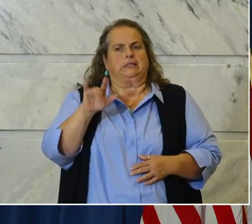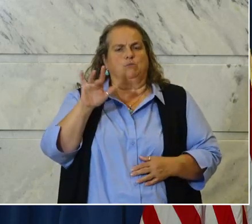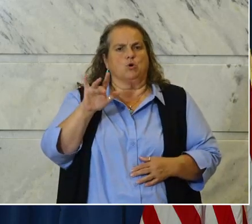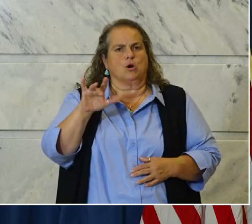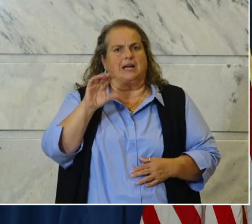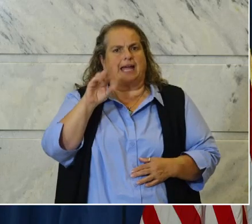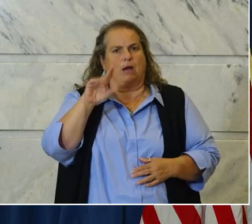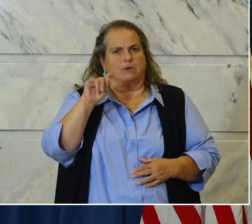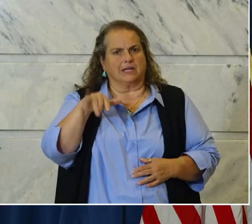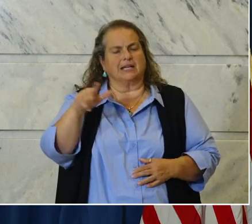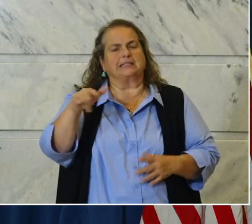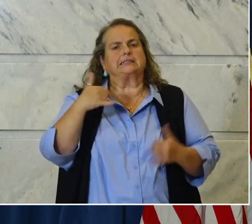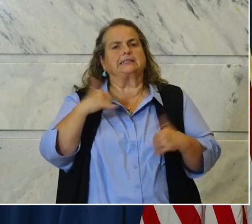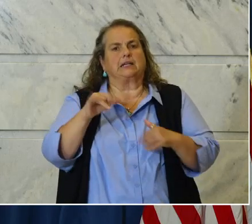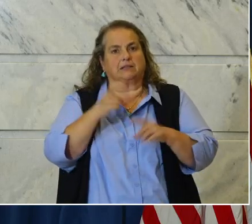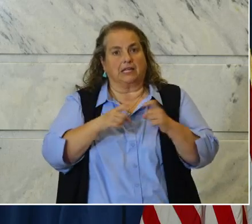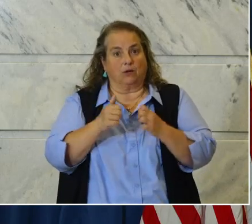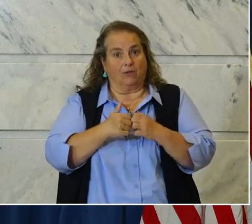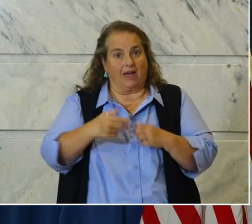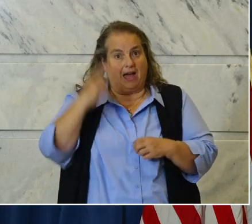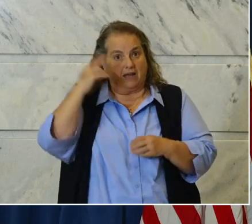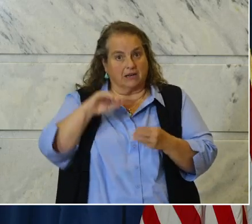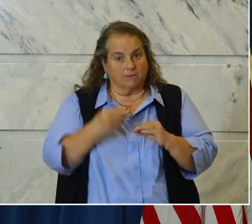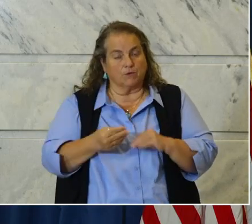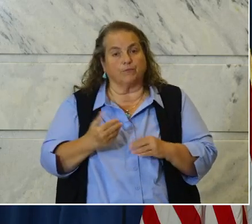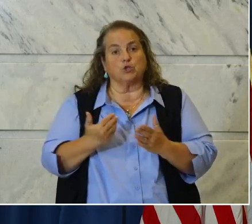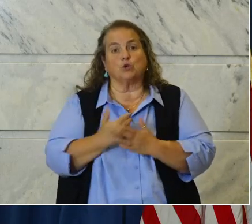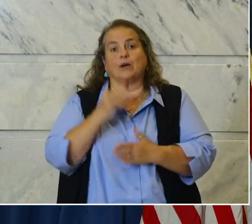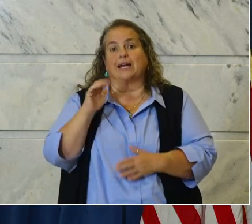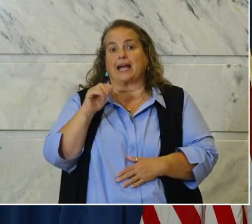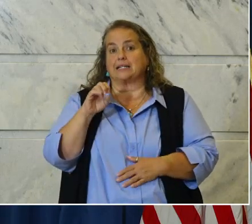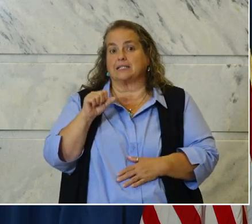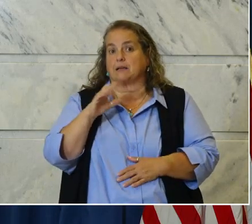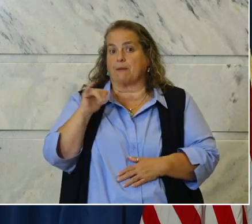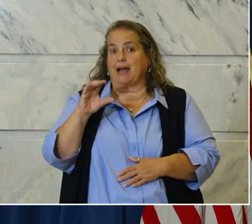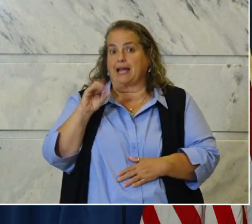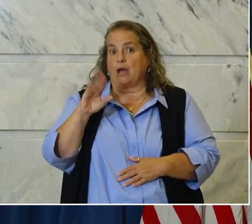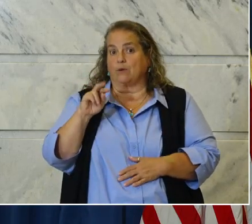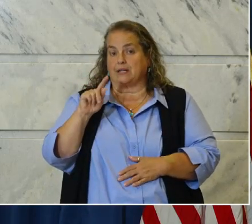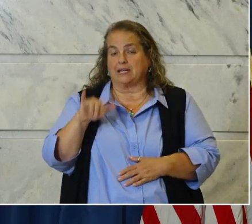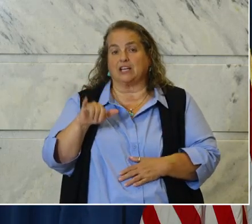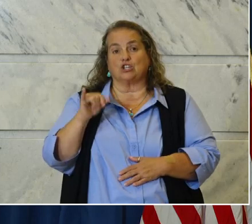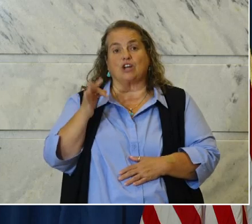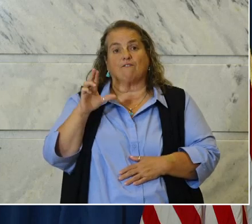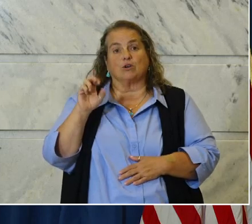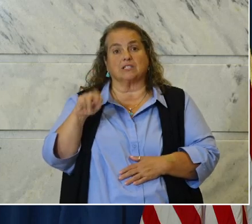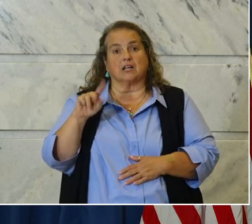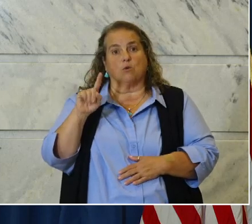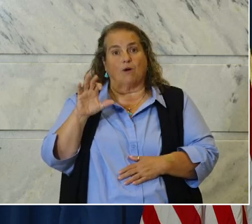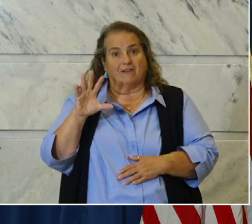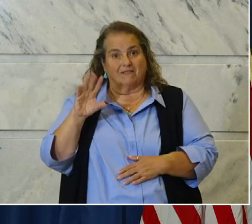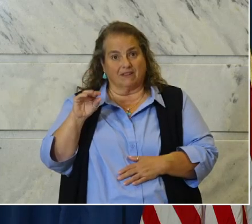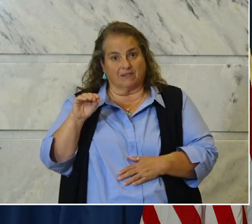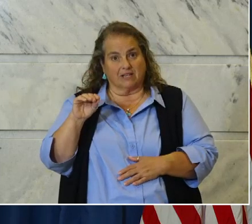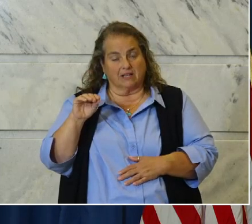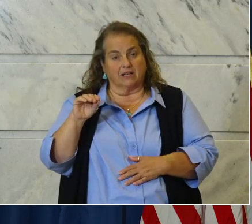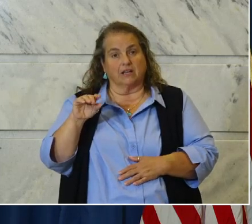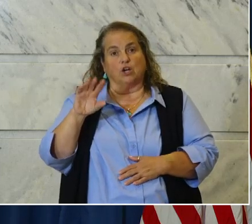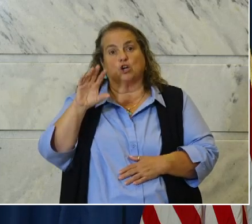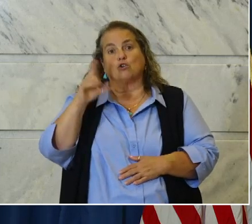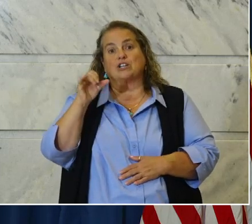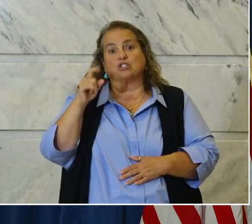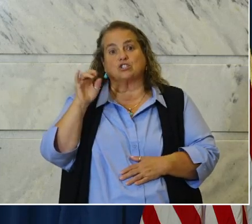they are still dealing with. New cases by county, this will show it. Jefferson, 157.